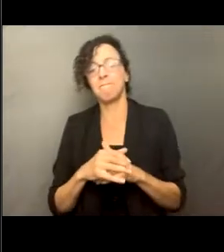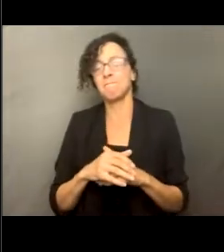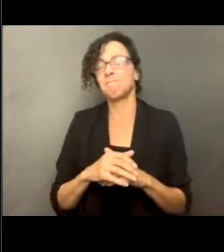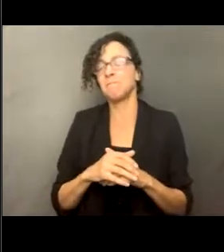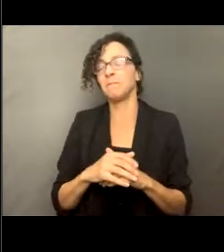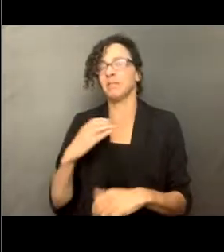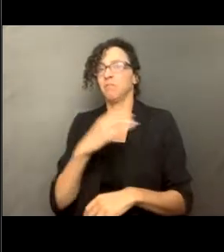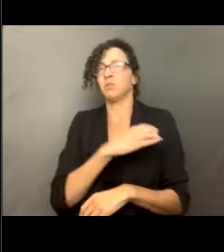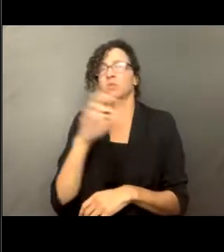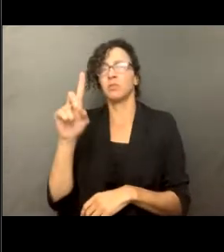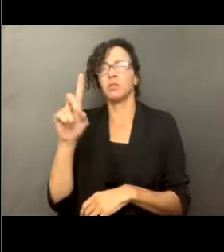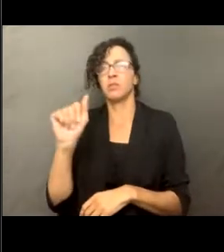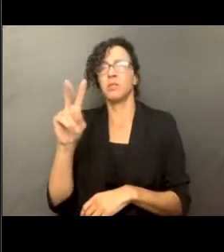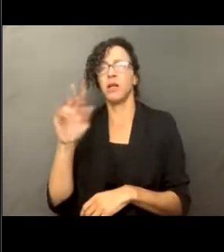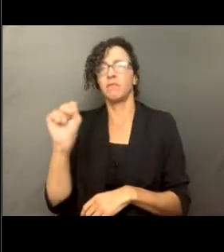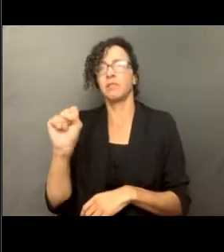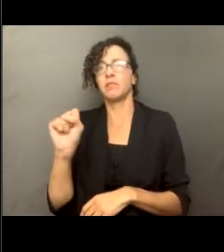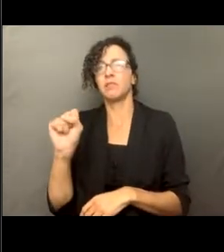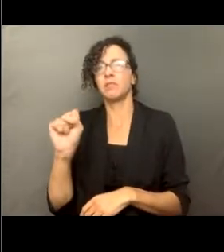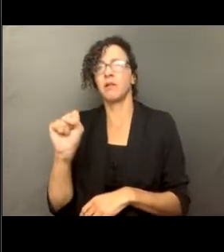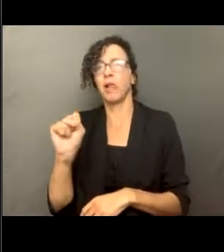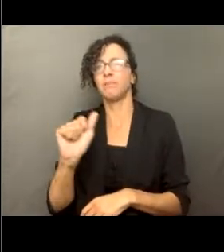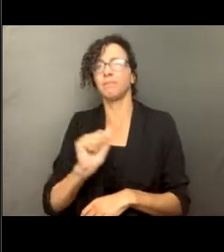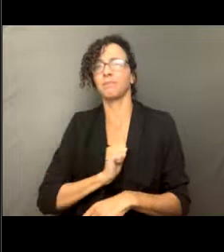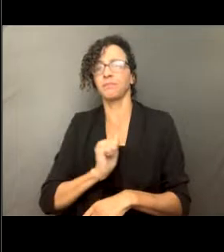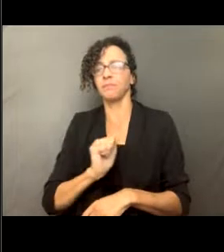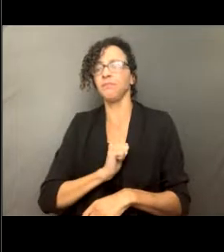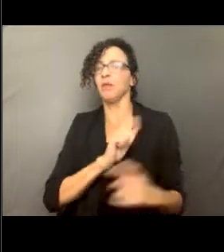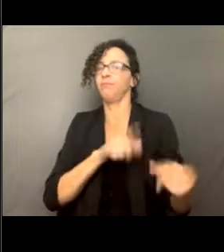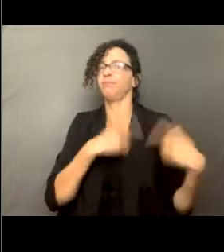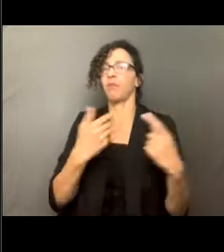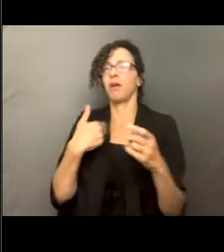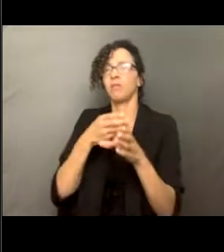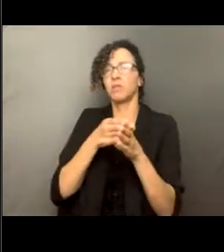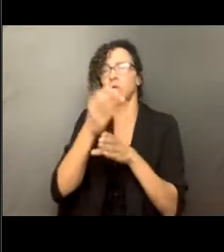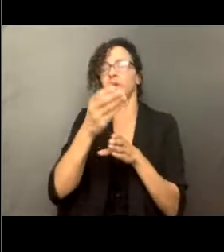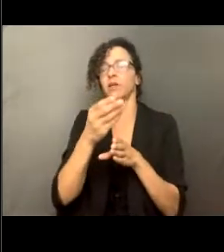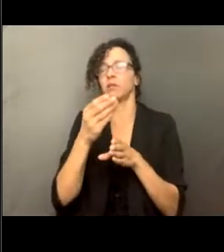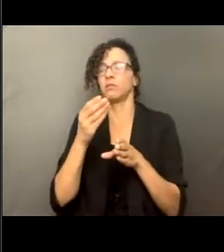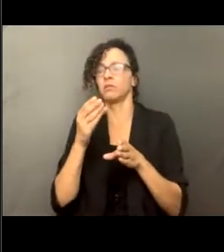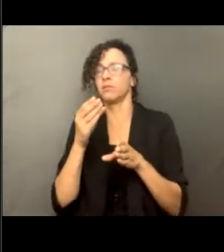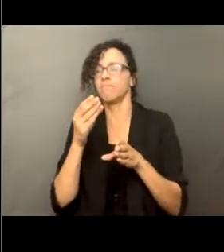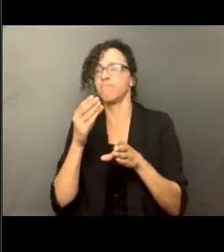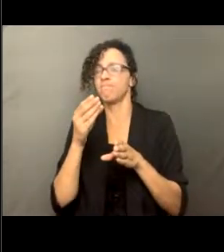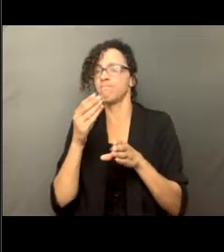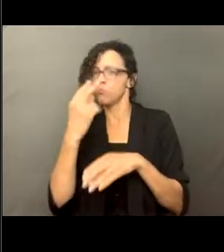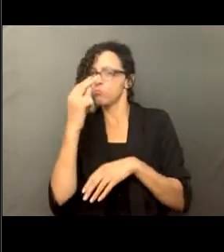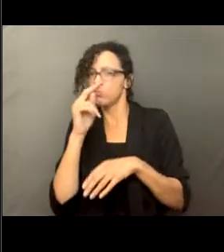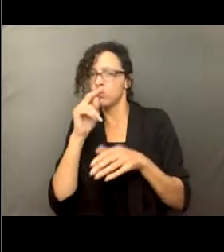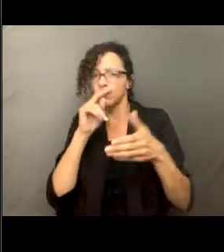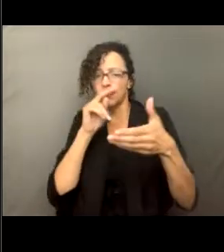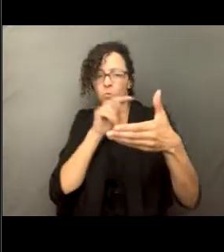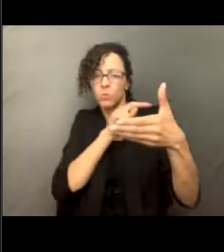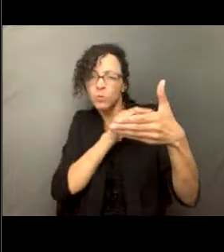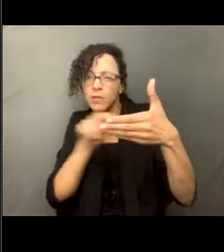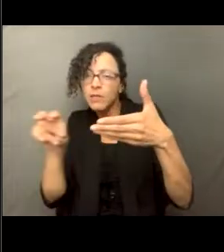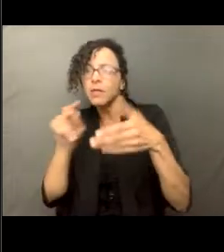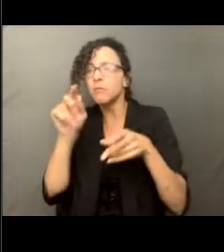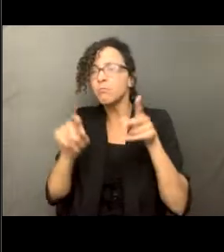I've had a career of sort of reading faces and reading a room, and all I will say is that I echo Mitch's comments